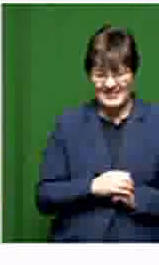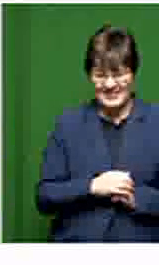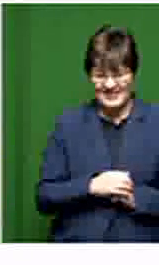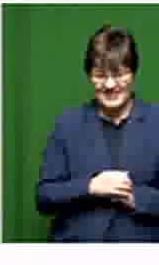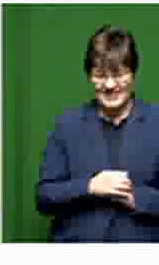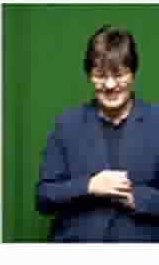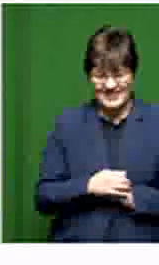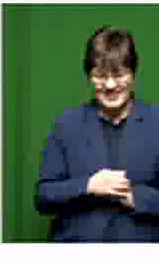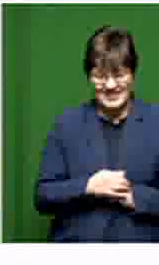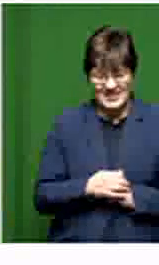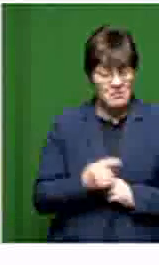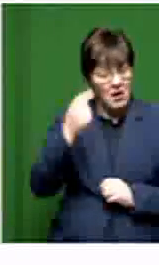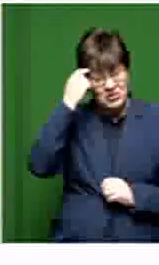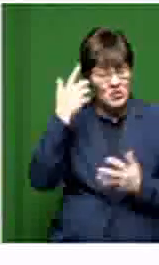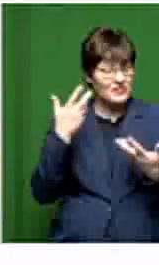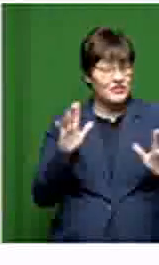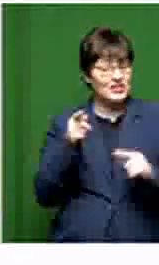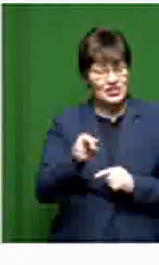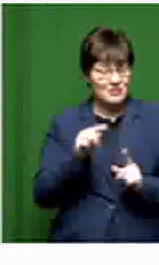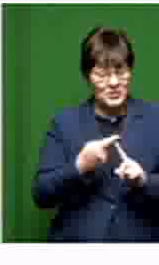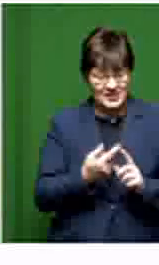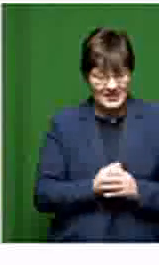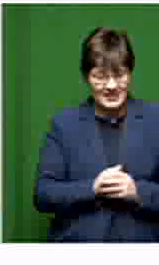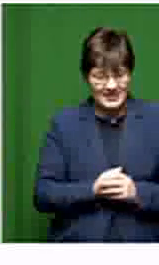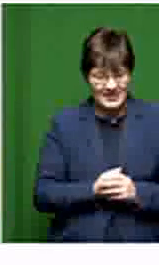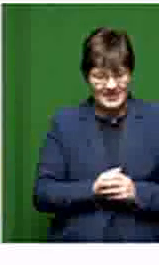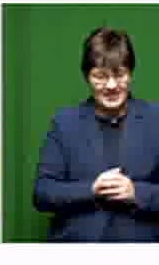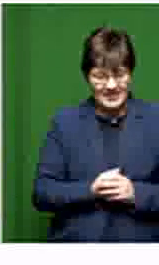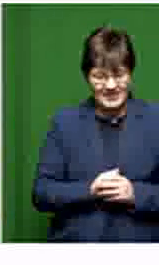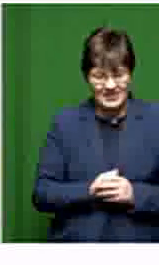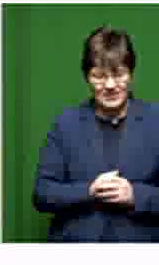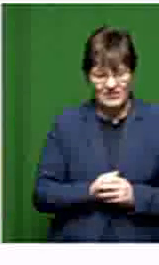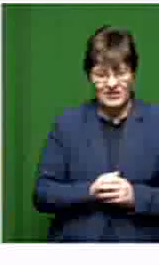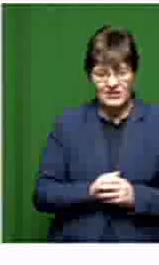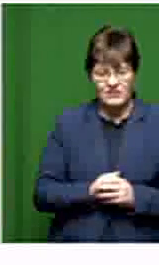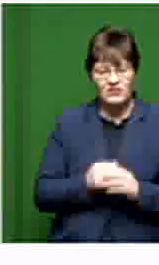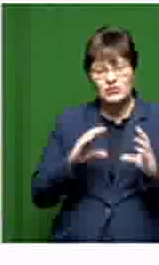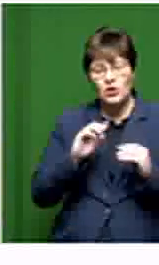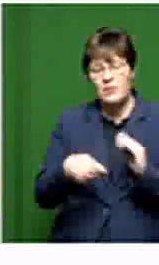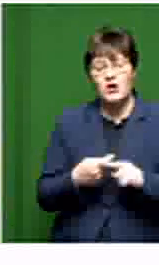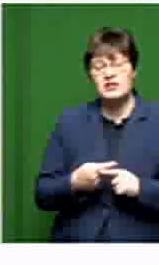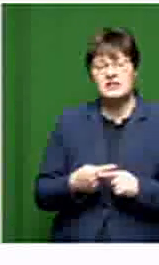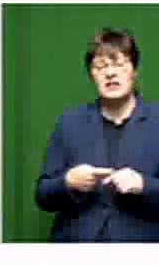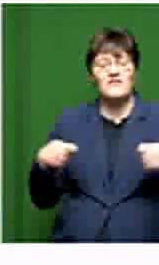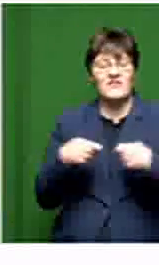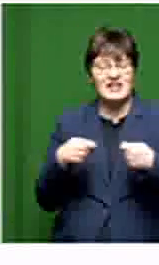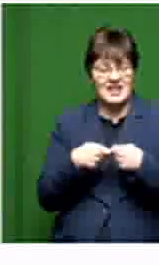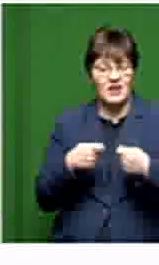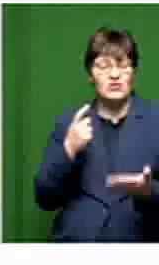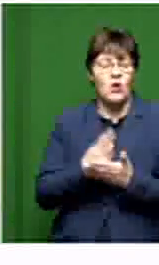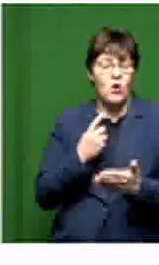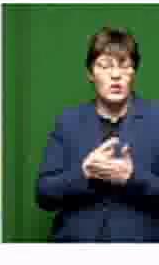I'm so sorry. I thought you had concluded that point. Yes. I wanted to talk about funding, because this has always been an